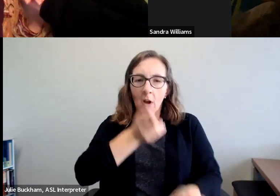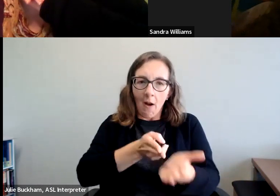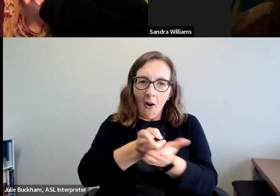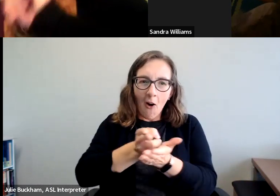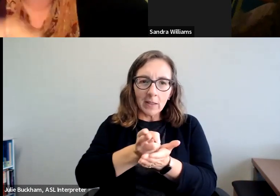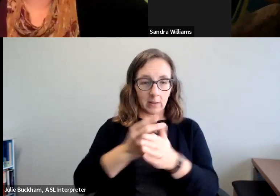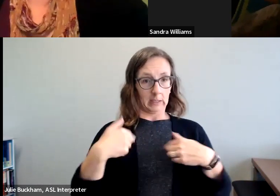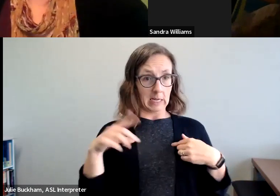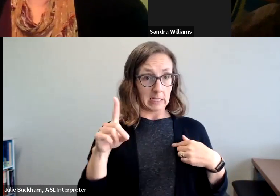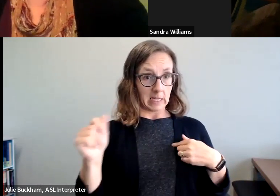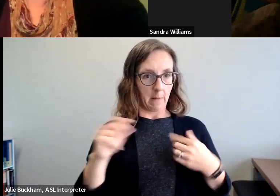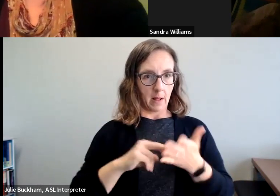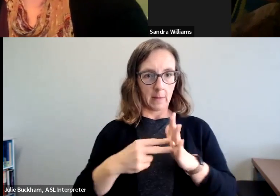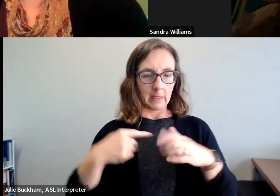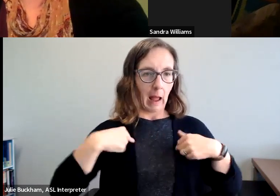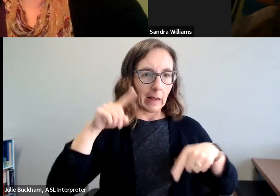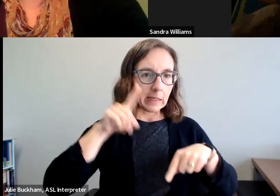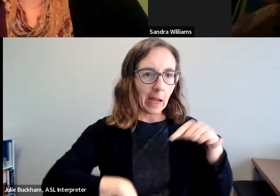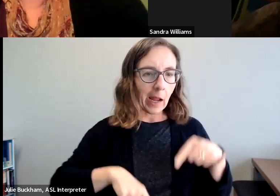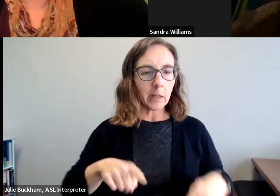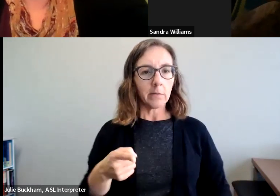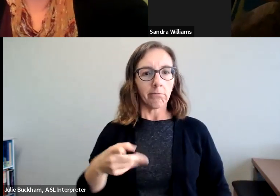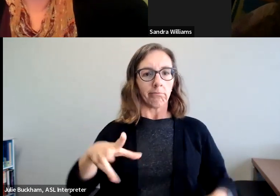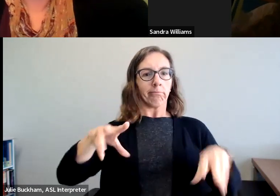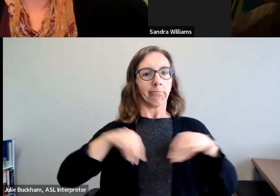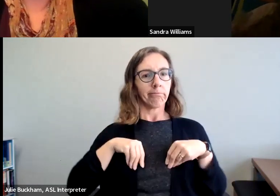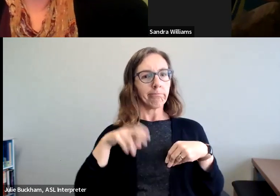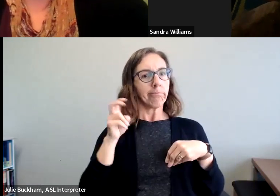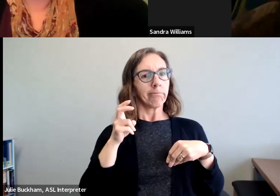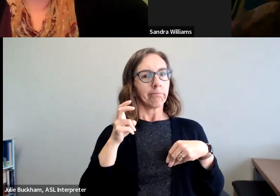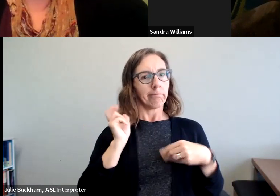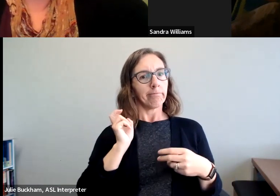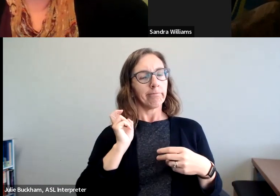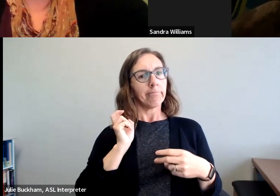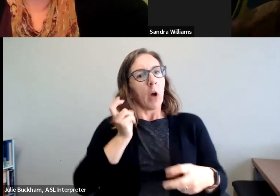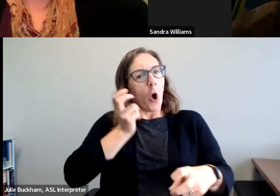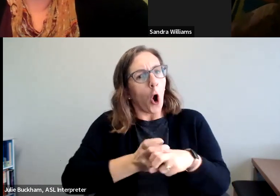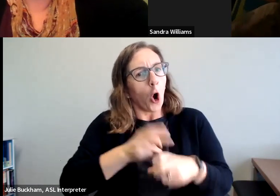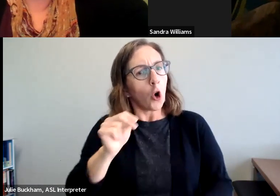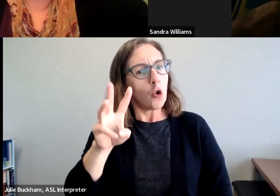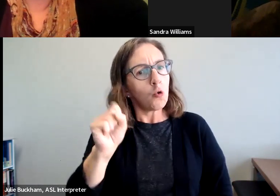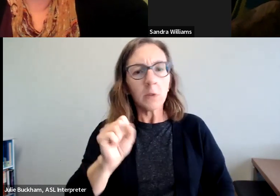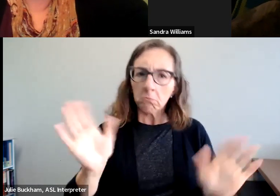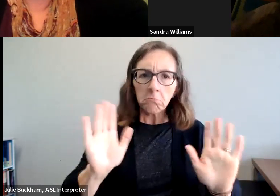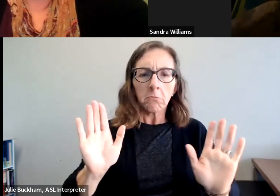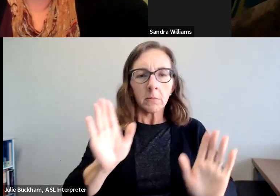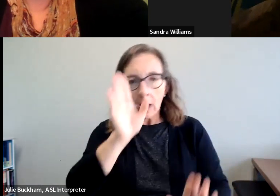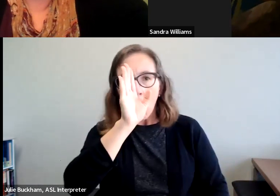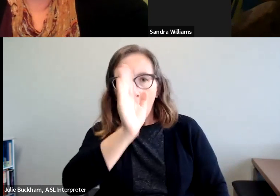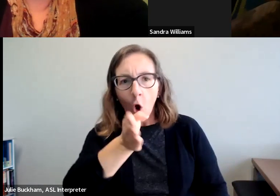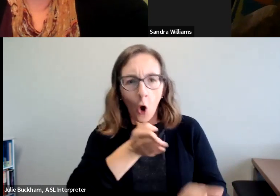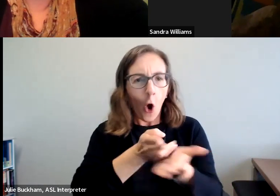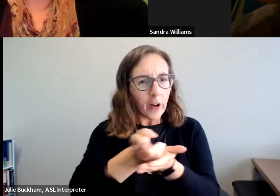doesn't mean we can't hear the hard stuff. We can. Just be frank, be honest,